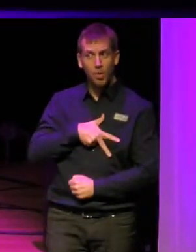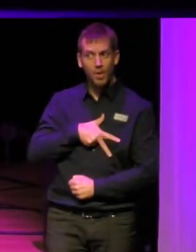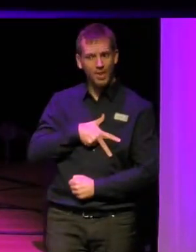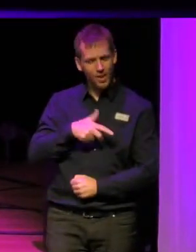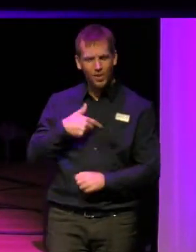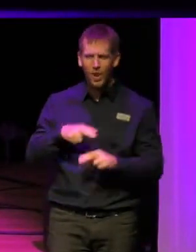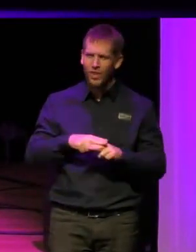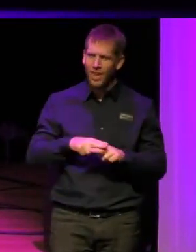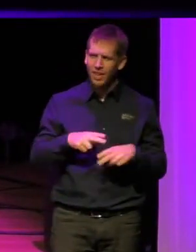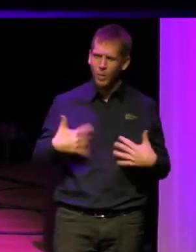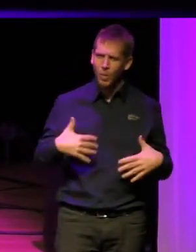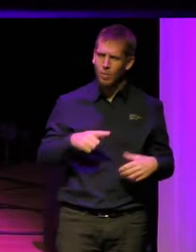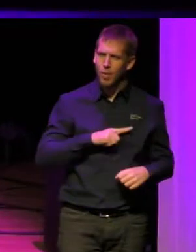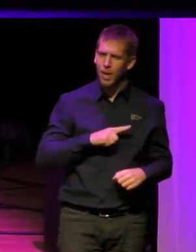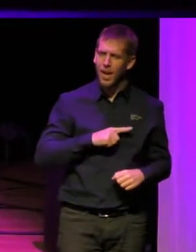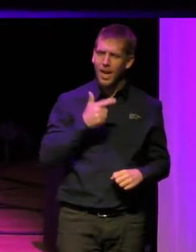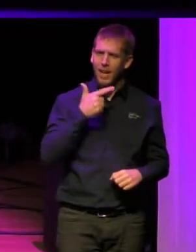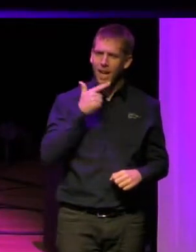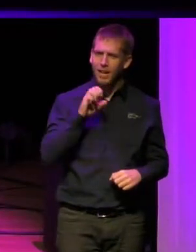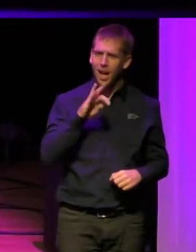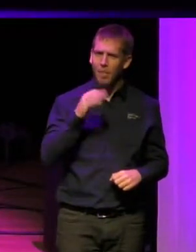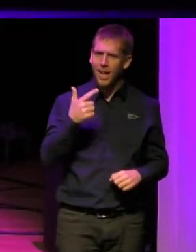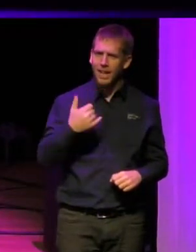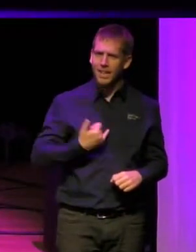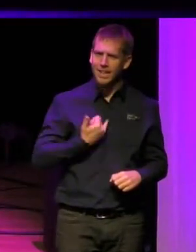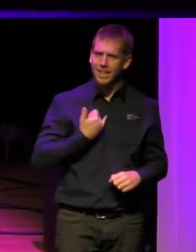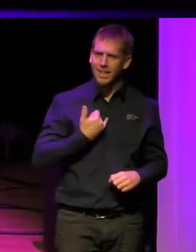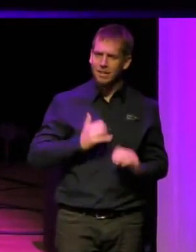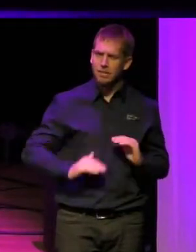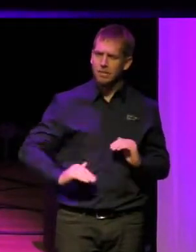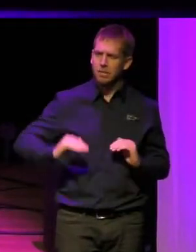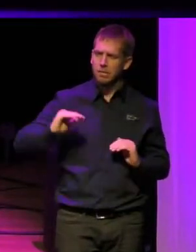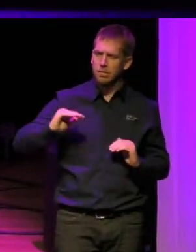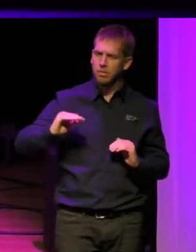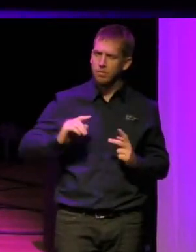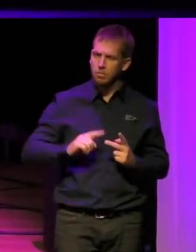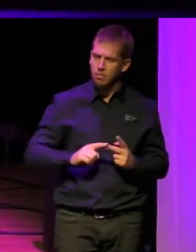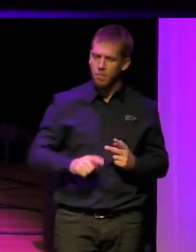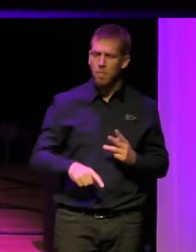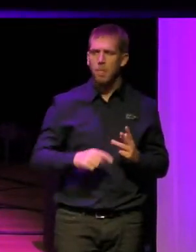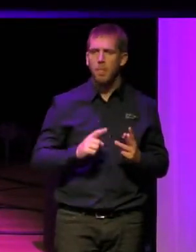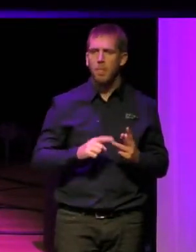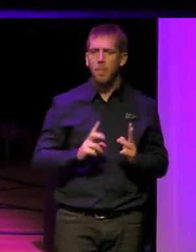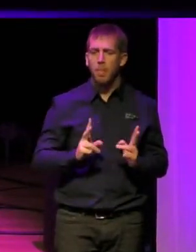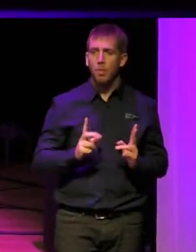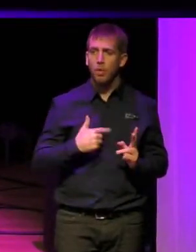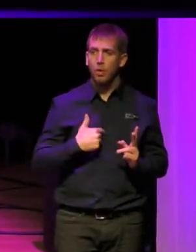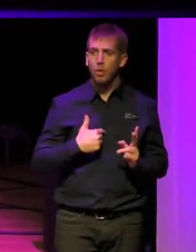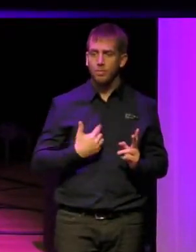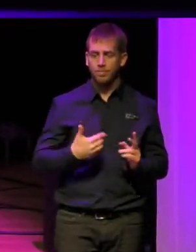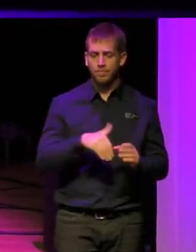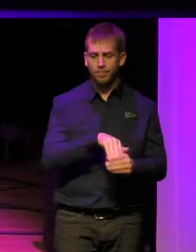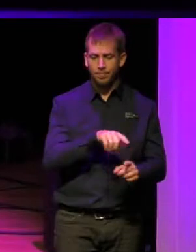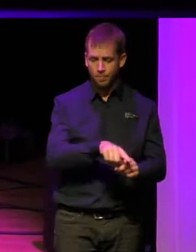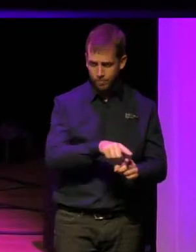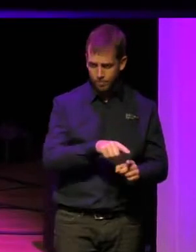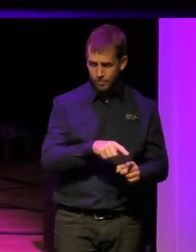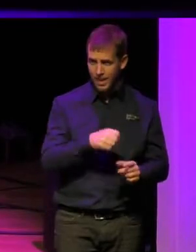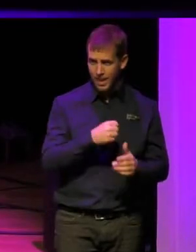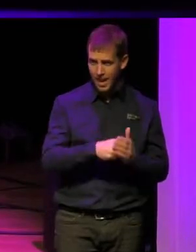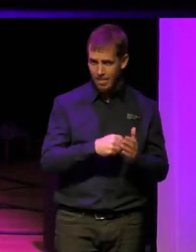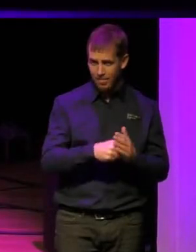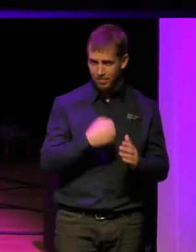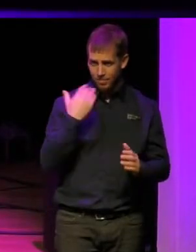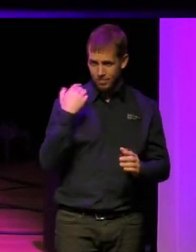of gratitude. I also came from a sense of being one of the people that were involved in the struggle. I was imprisoned